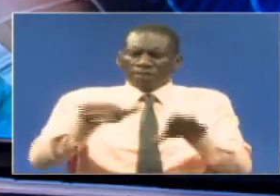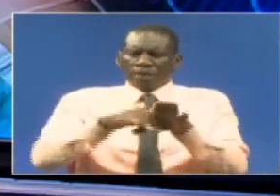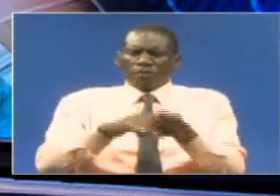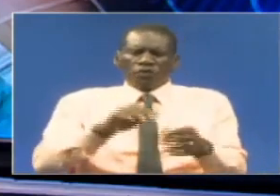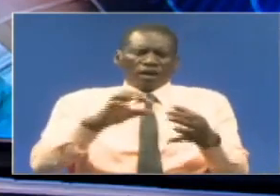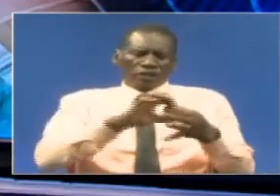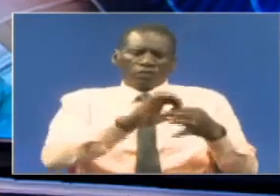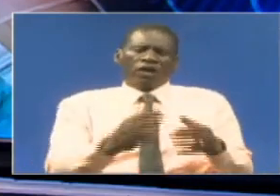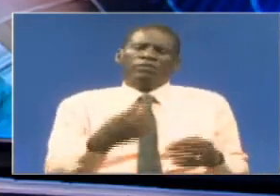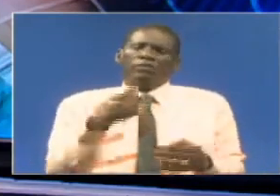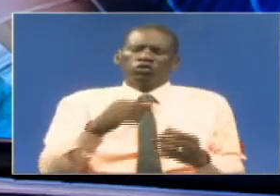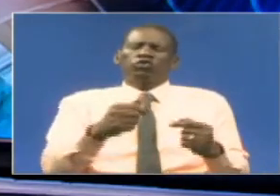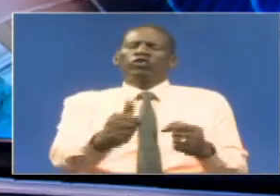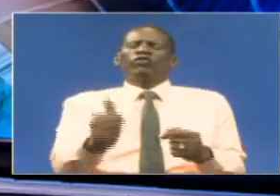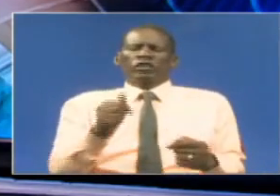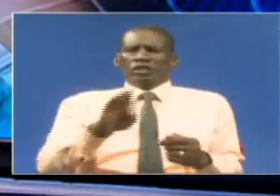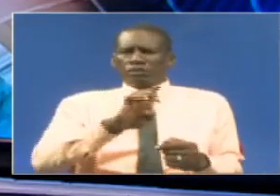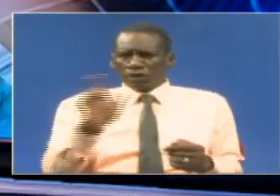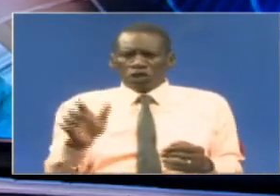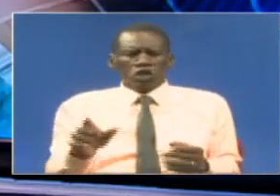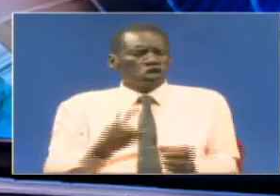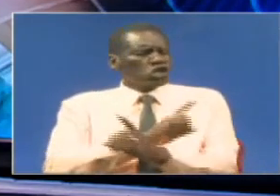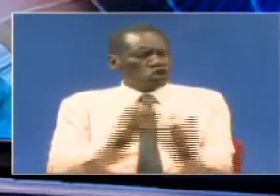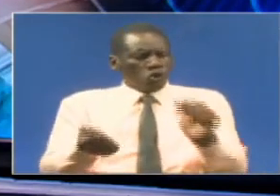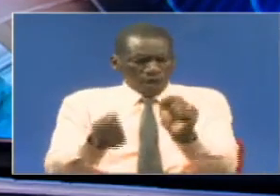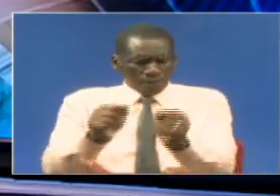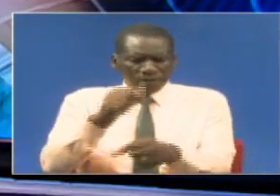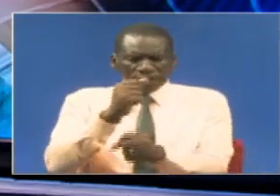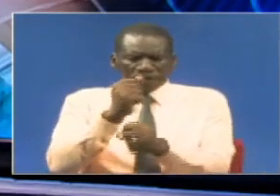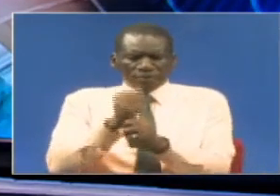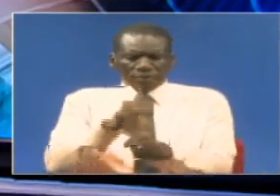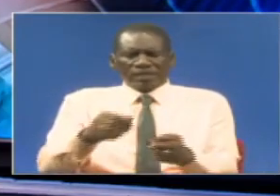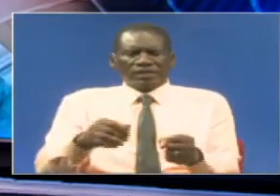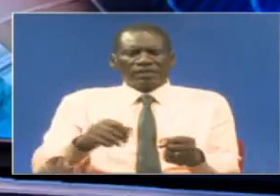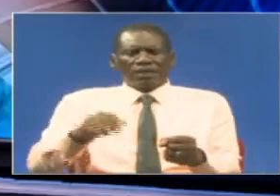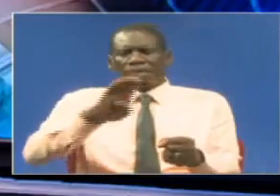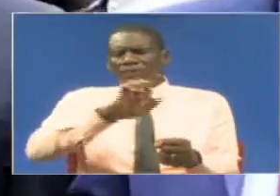toto, seeing as no amount of amendment would make the bill palatable.